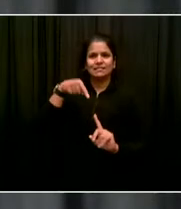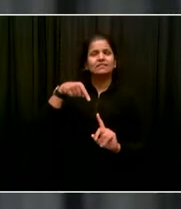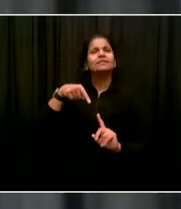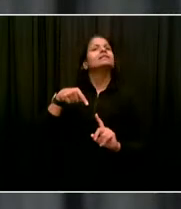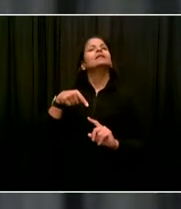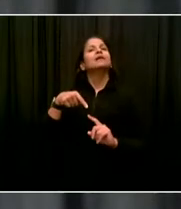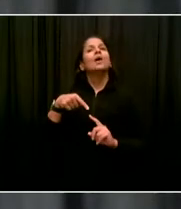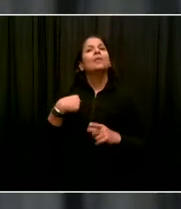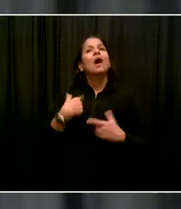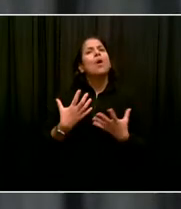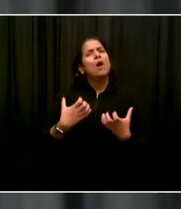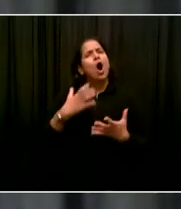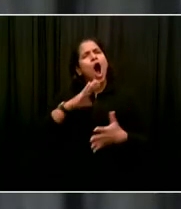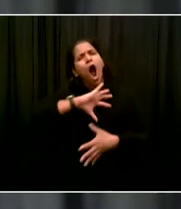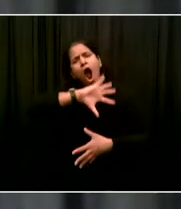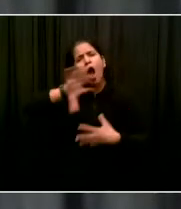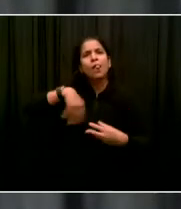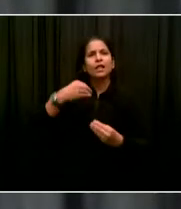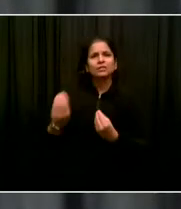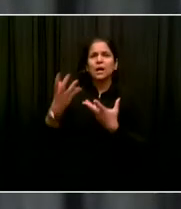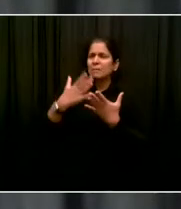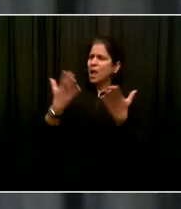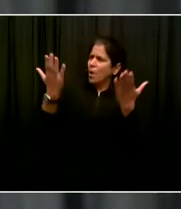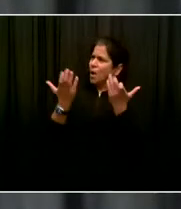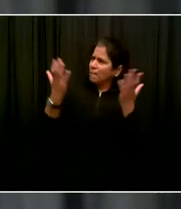virus, you know, because